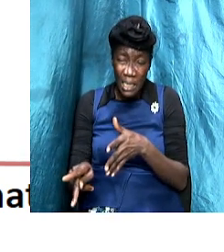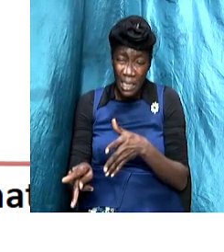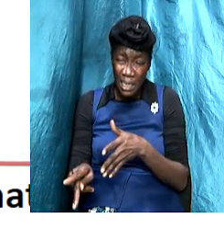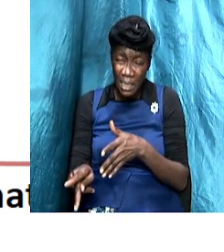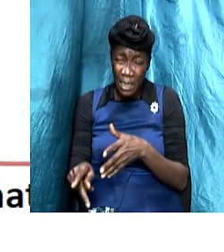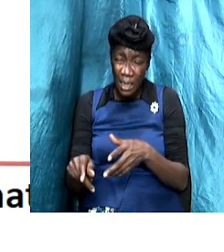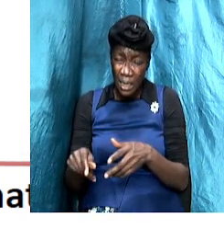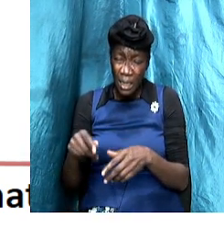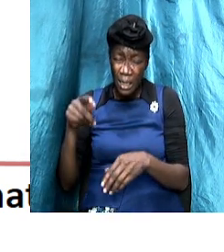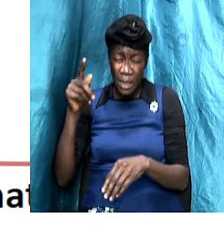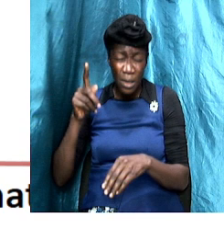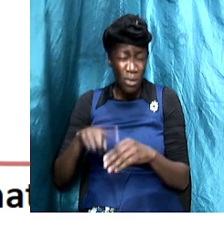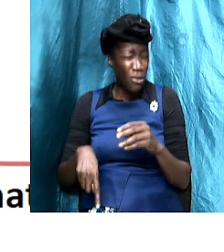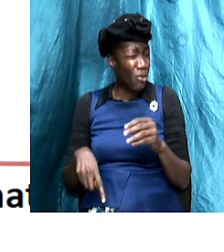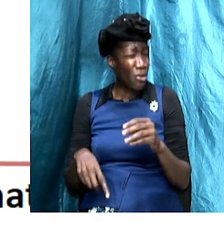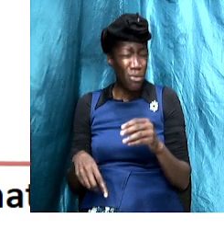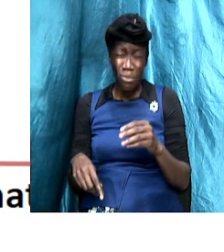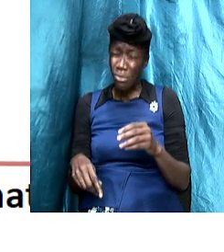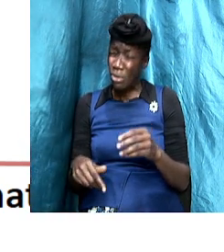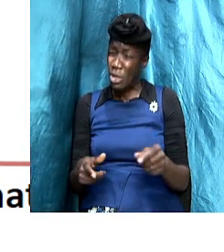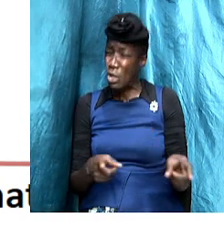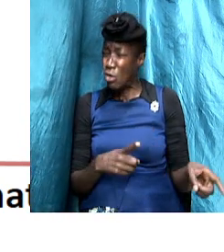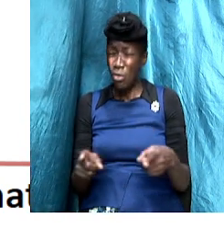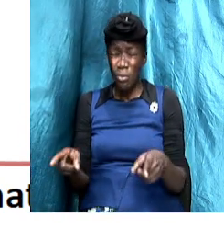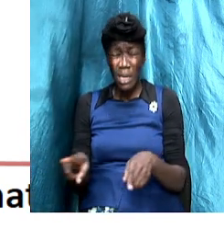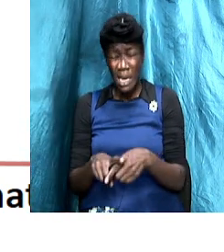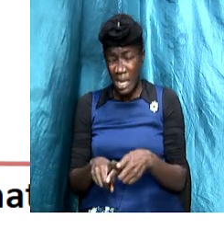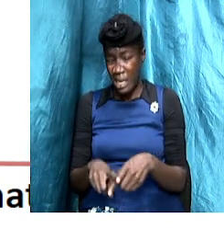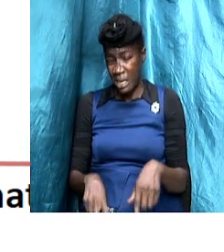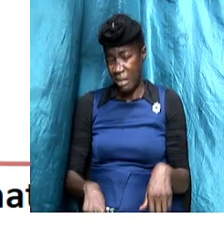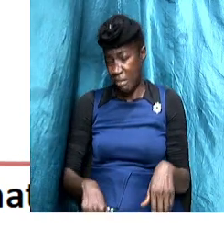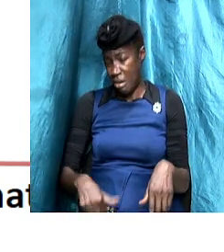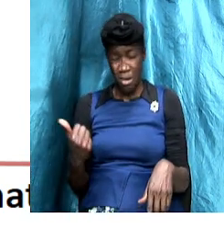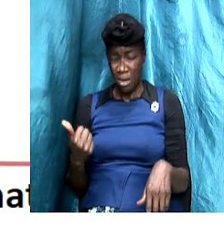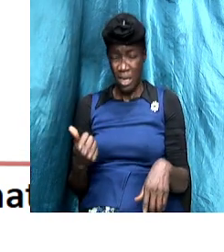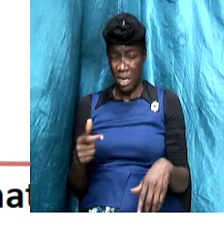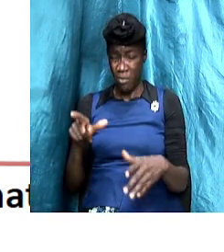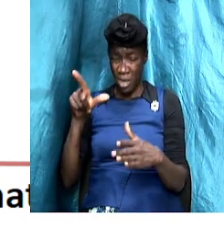they don't treat it like petty. Don't treat it like it's something low.